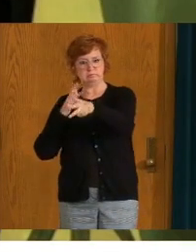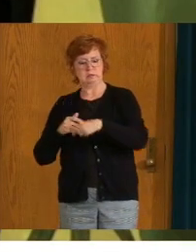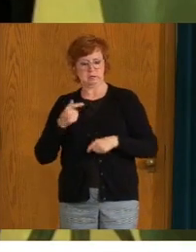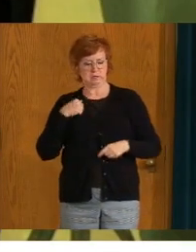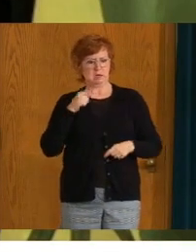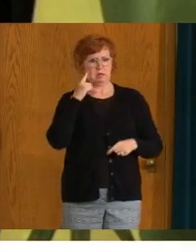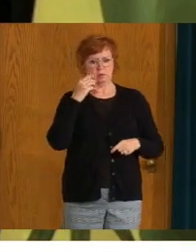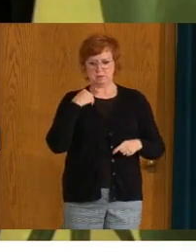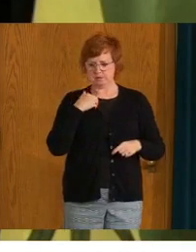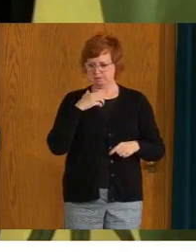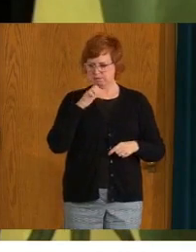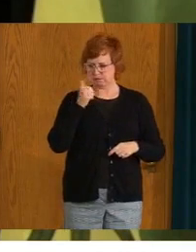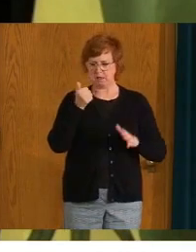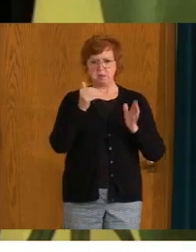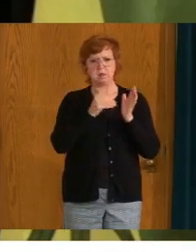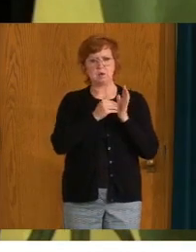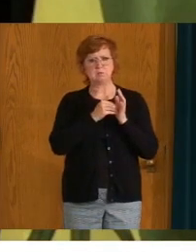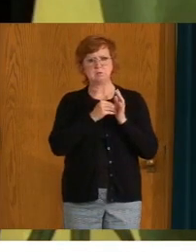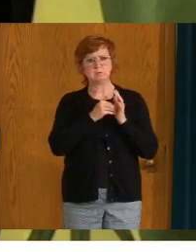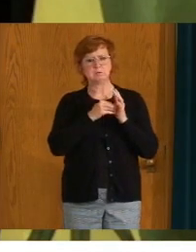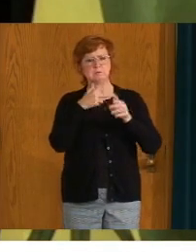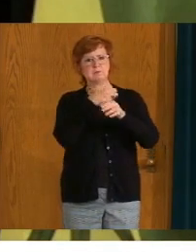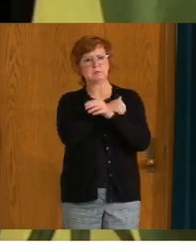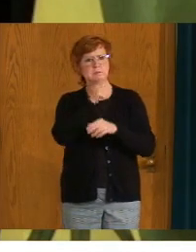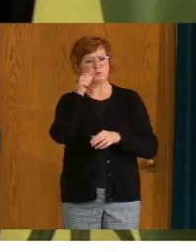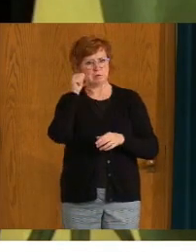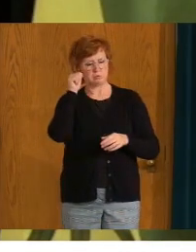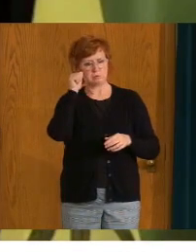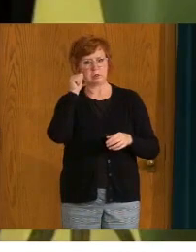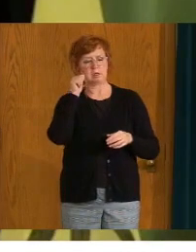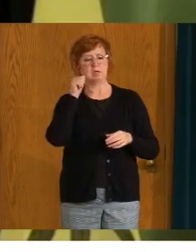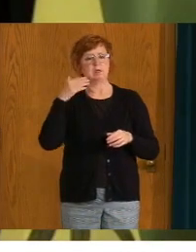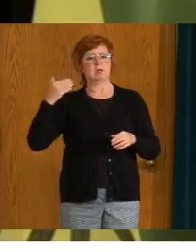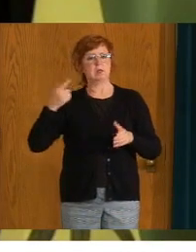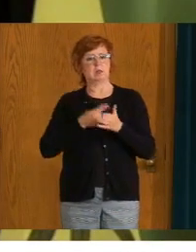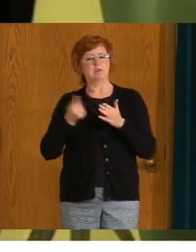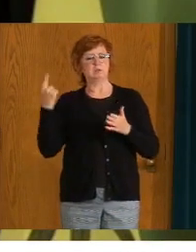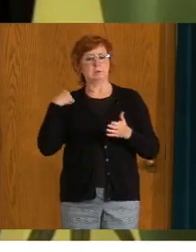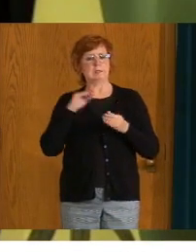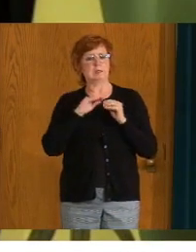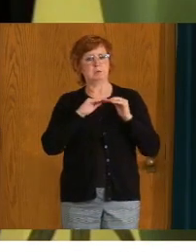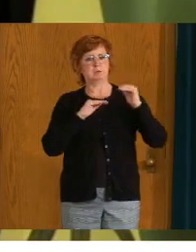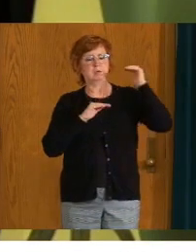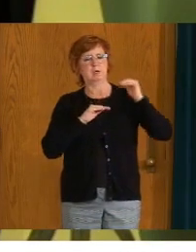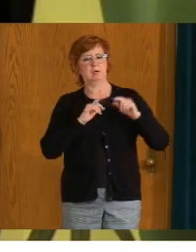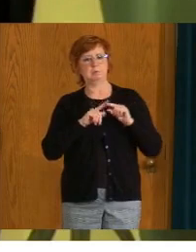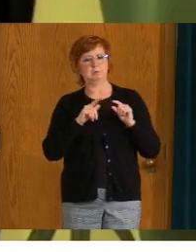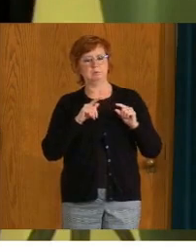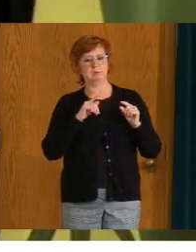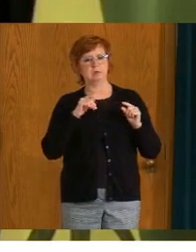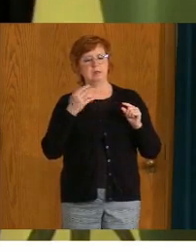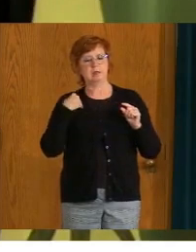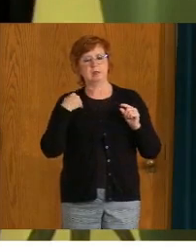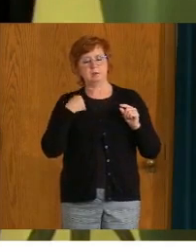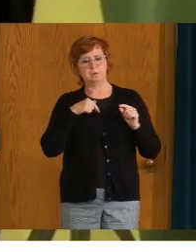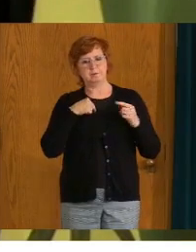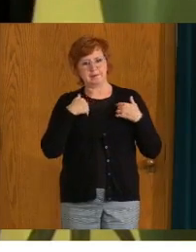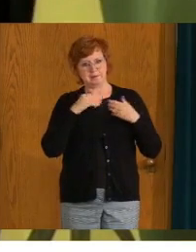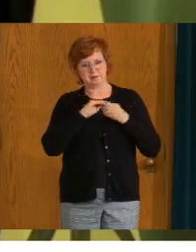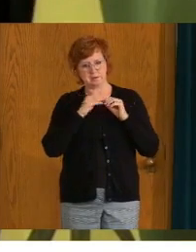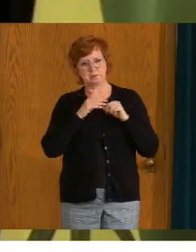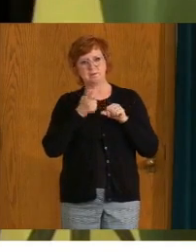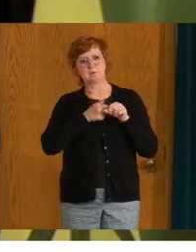10,000 vaccines again administered yesterday, which is down a little bit from the days previous. I think that's still a weekend day that we're reporting out on. We would hope